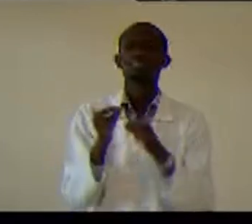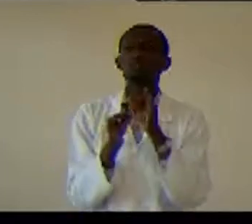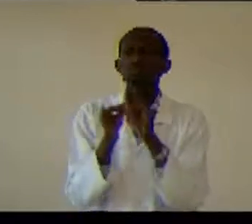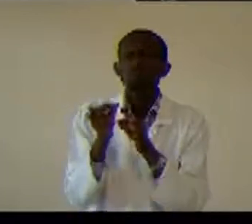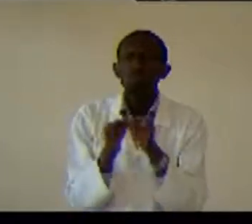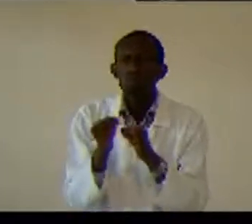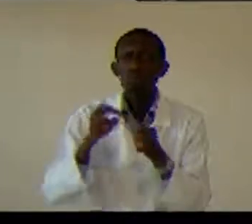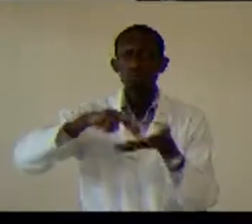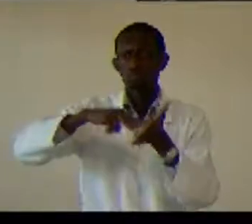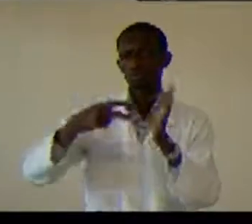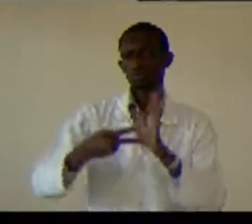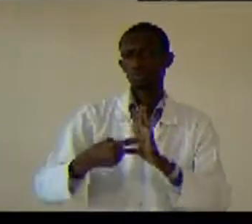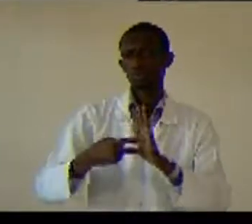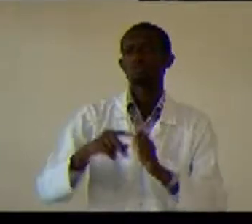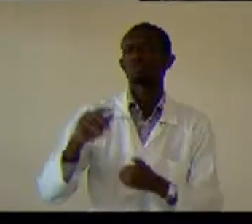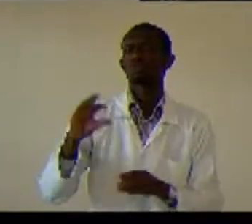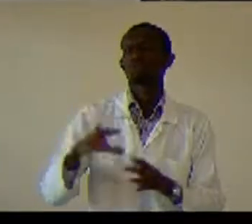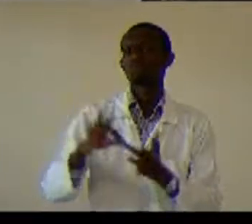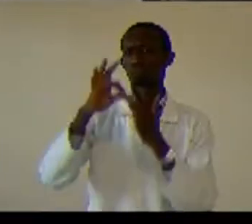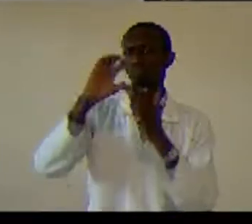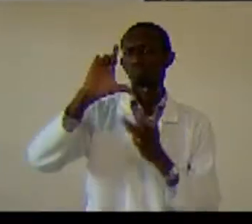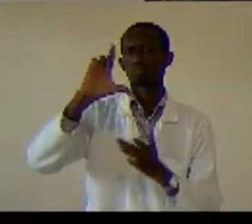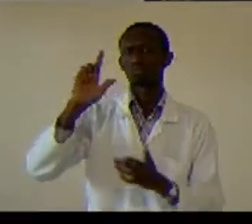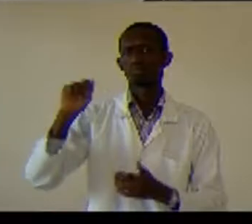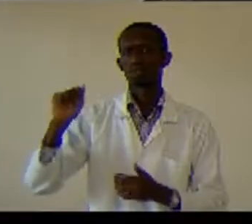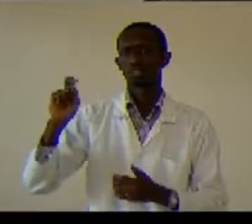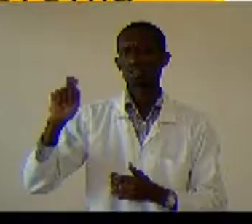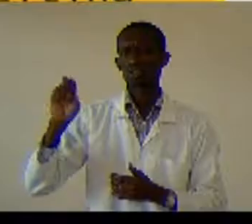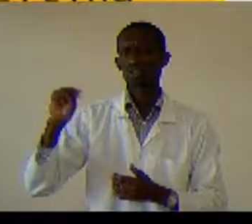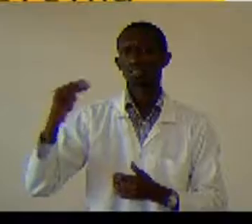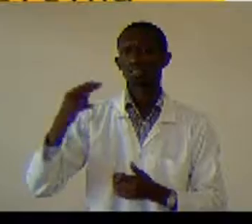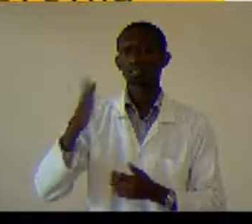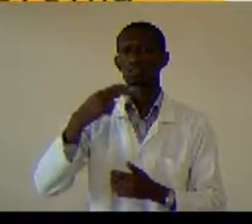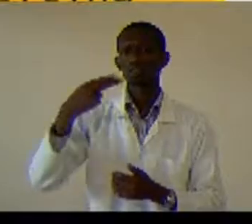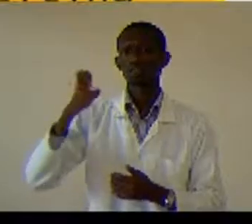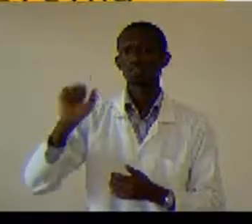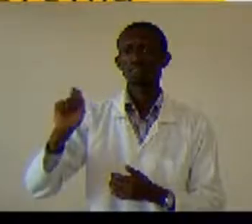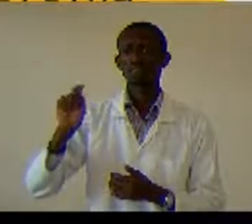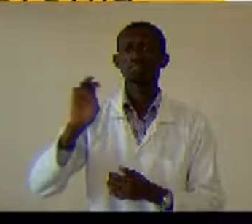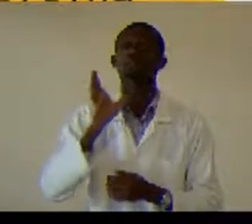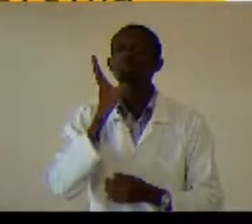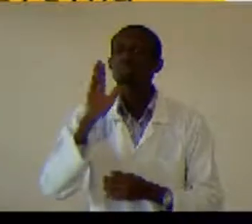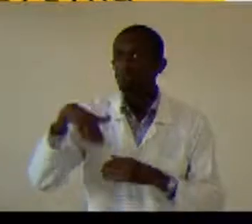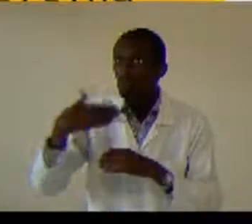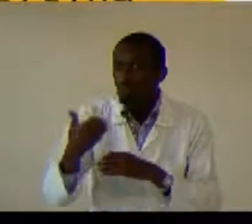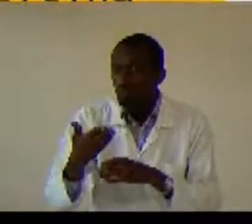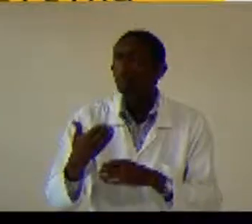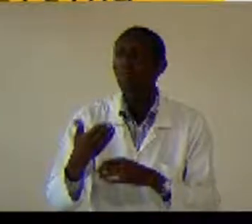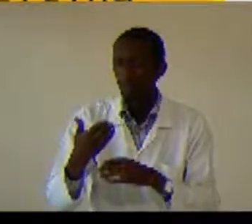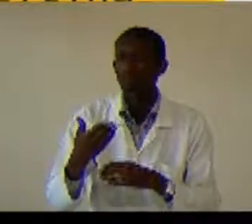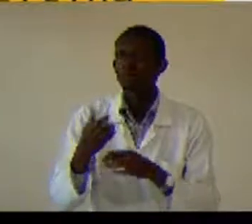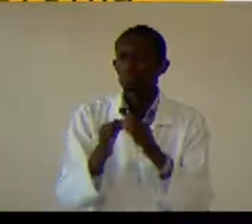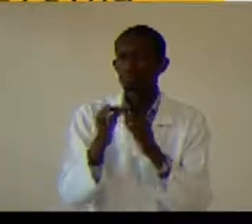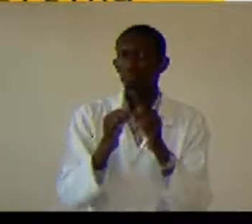heat. We are going to come back to that very quickly, especially when we begin attaching figures